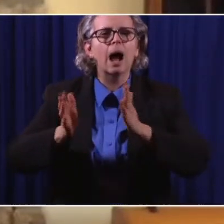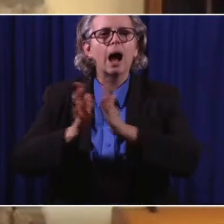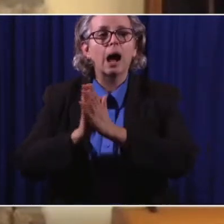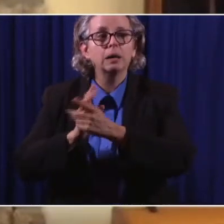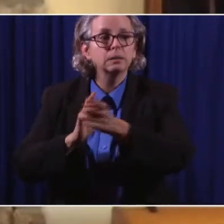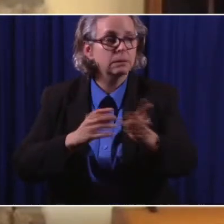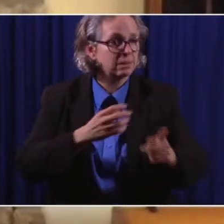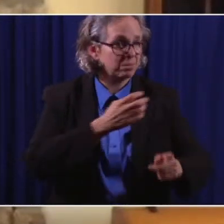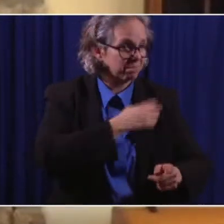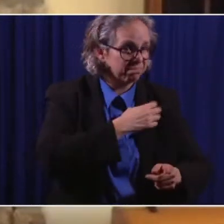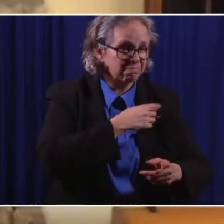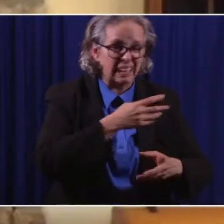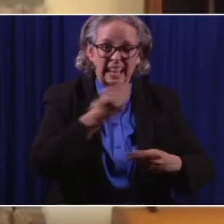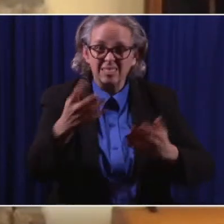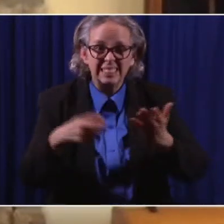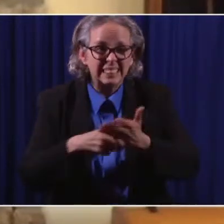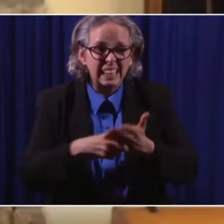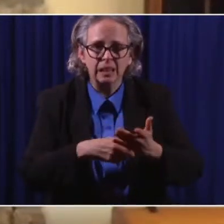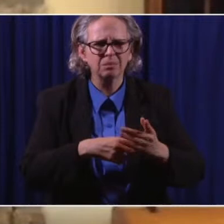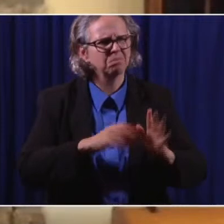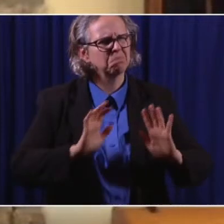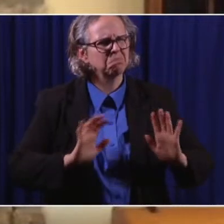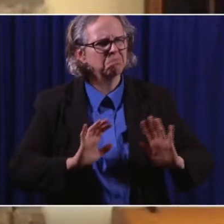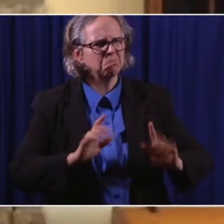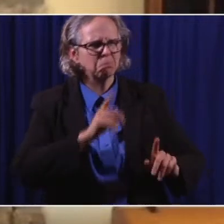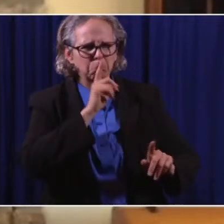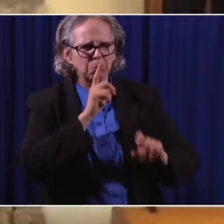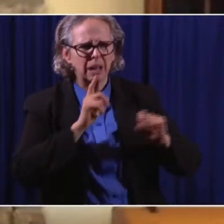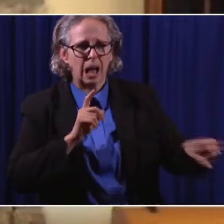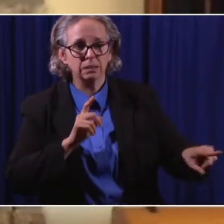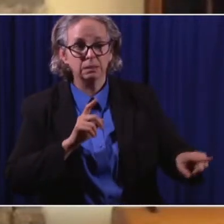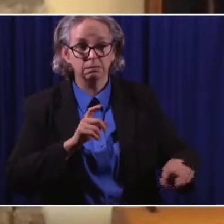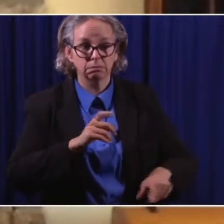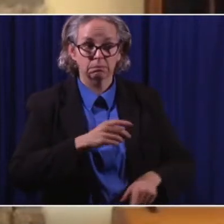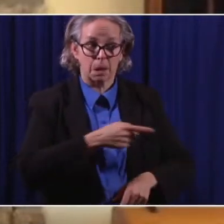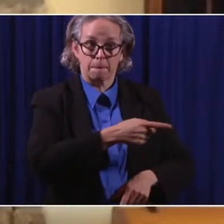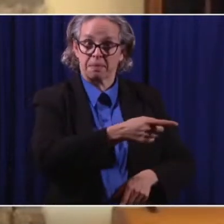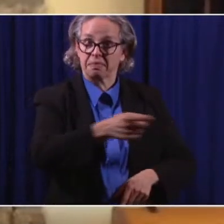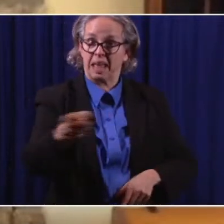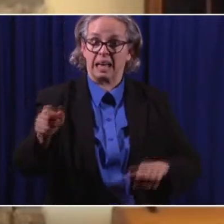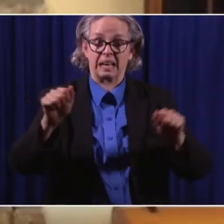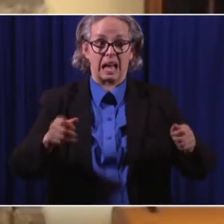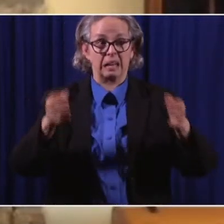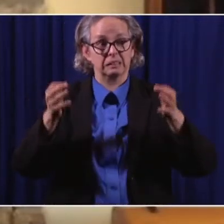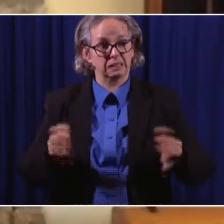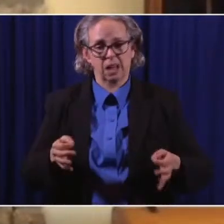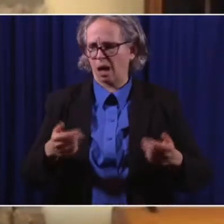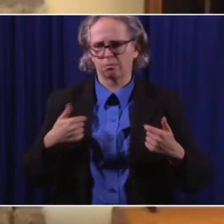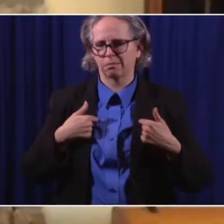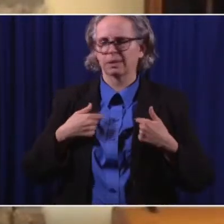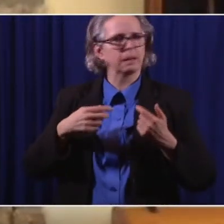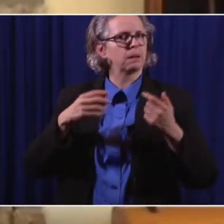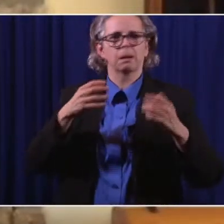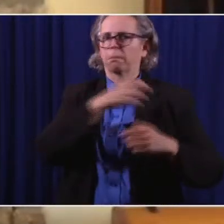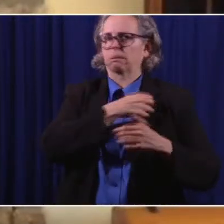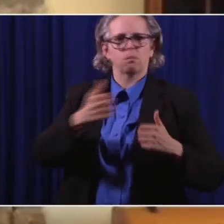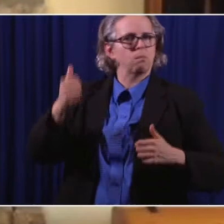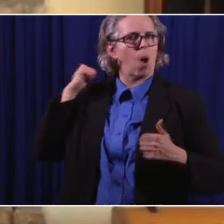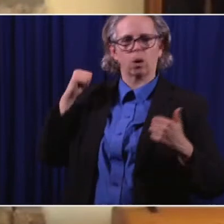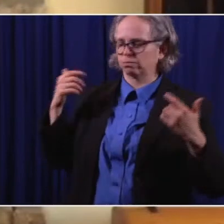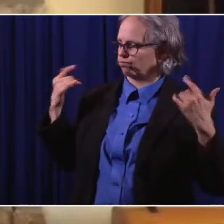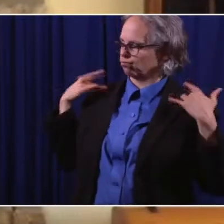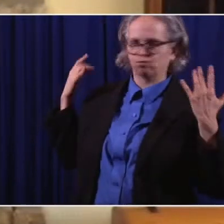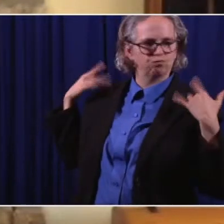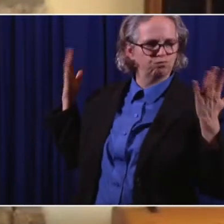made it very clear. We're not in the mask business. We're not going to do it. We're not going to issue those